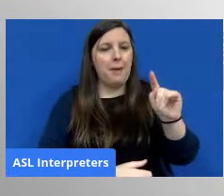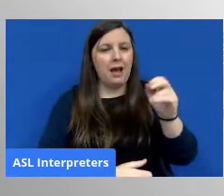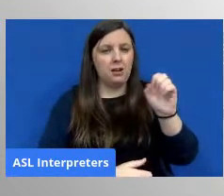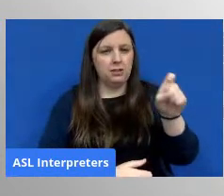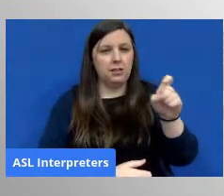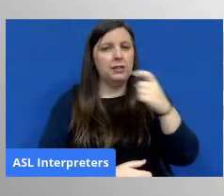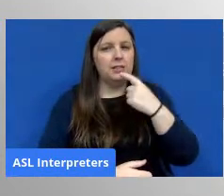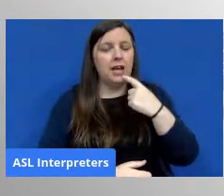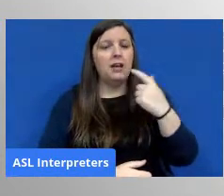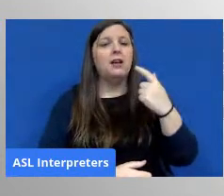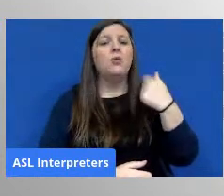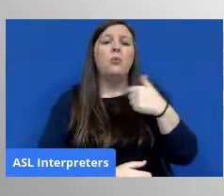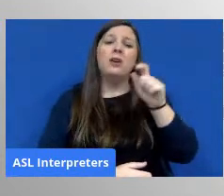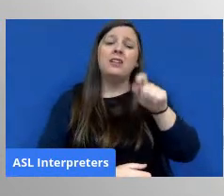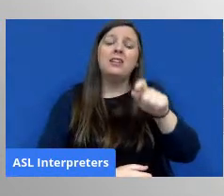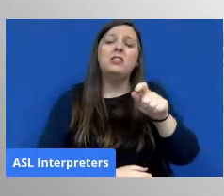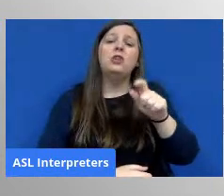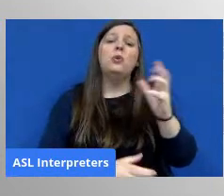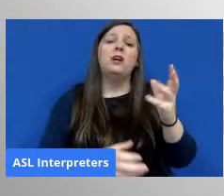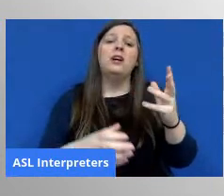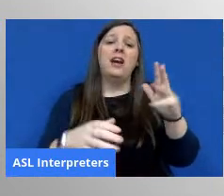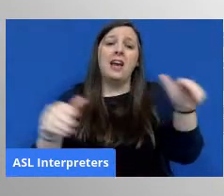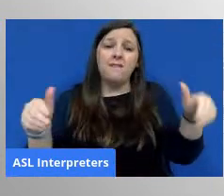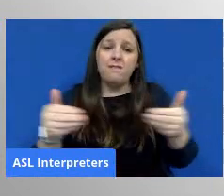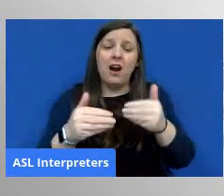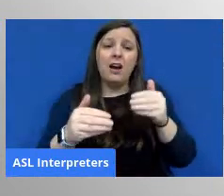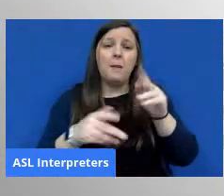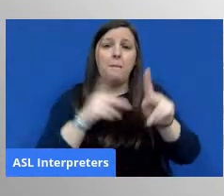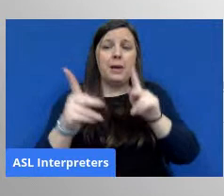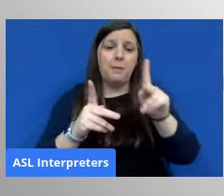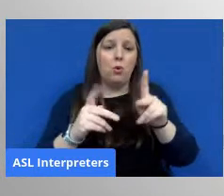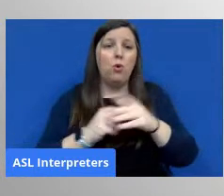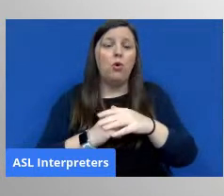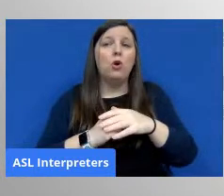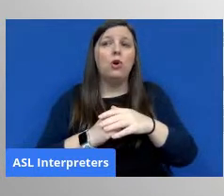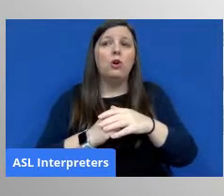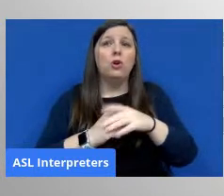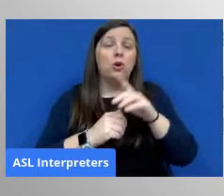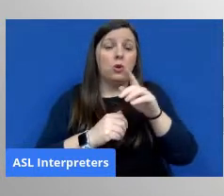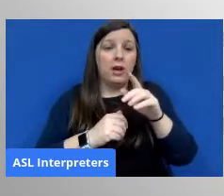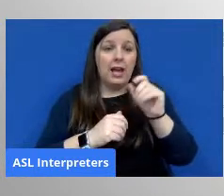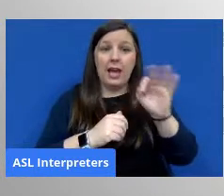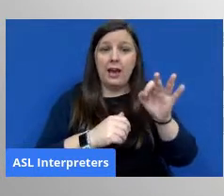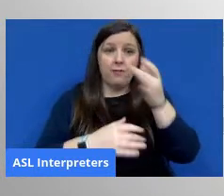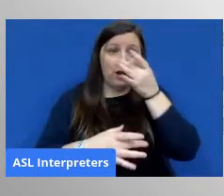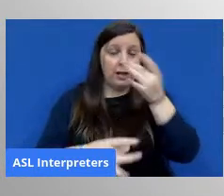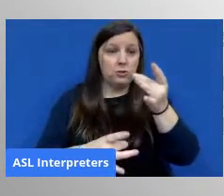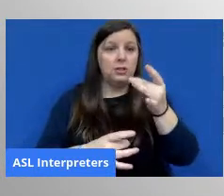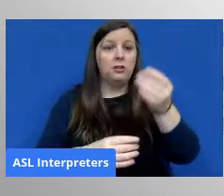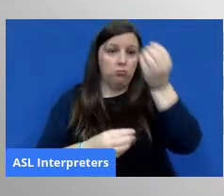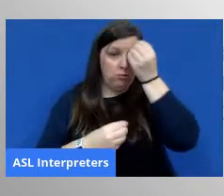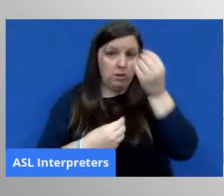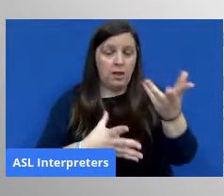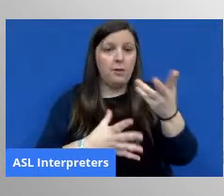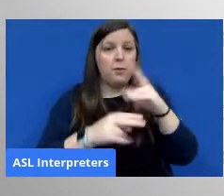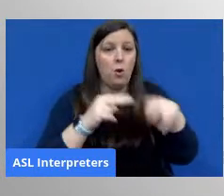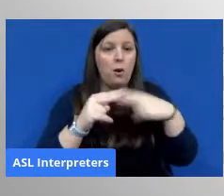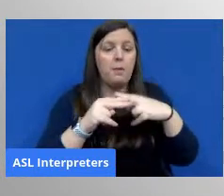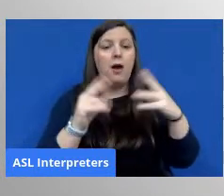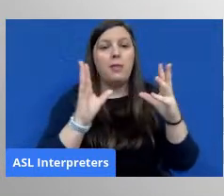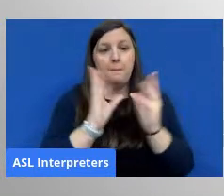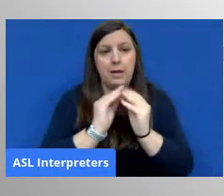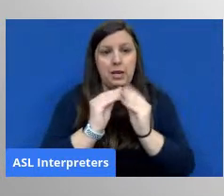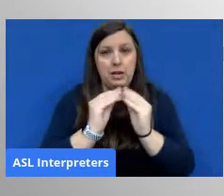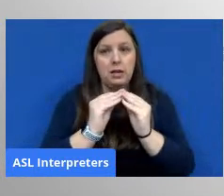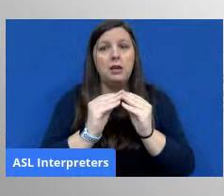be interested, even if they participate, just to remind them that that meeting is going on, but then also place that on your radar and all of our radars as we